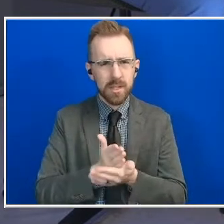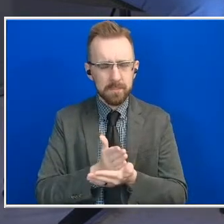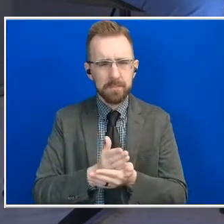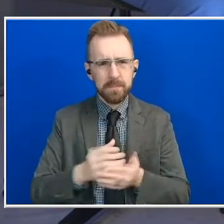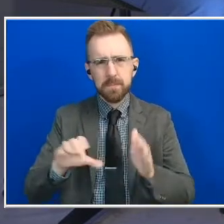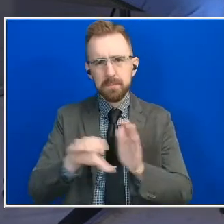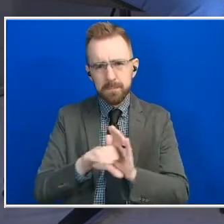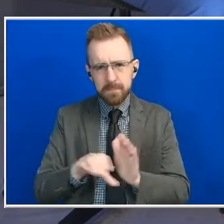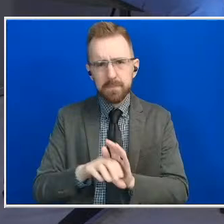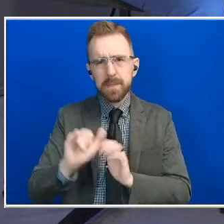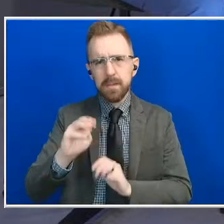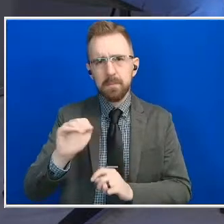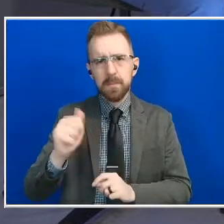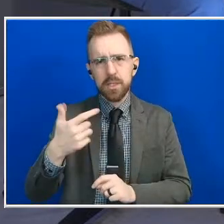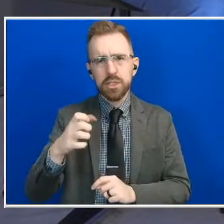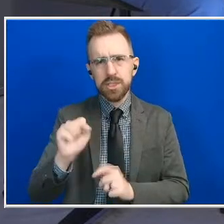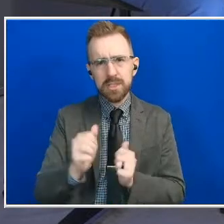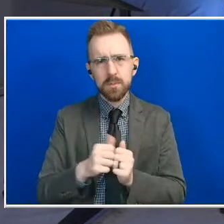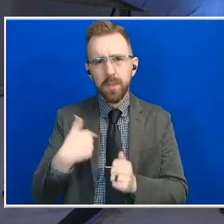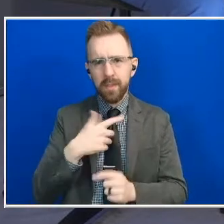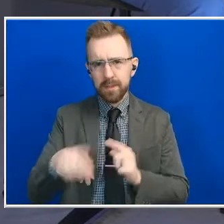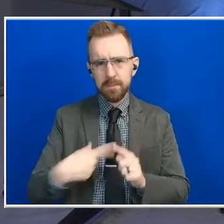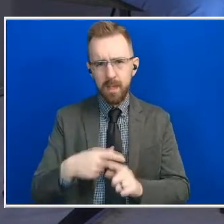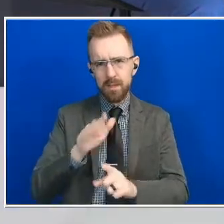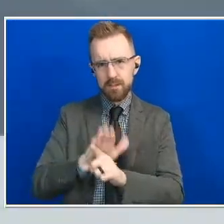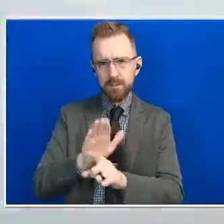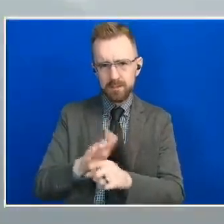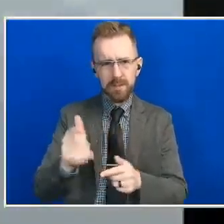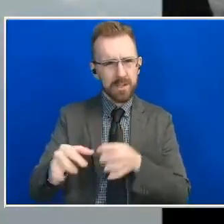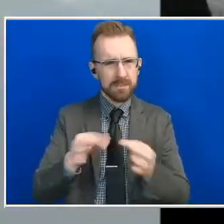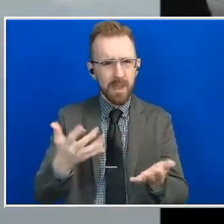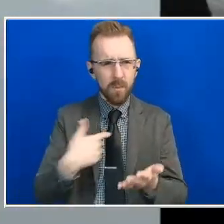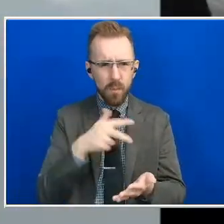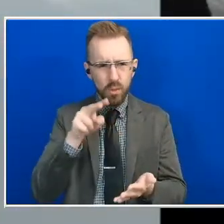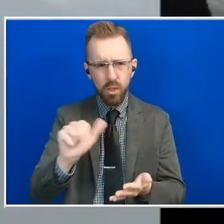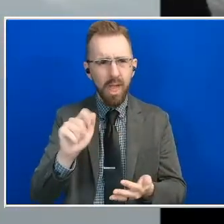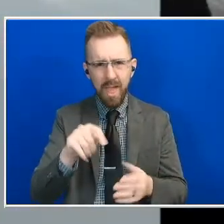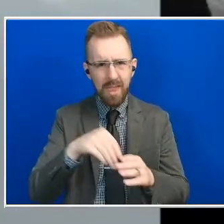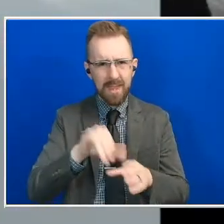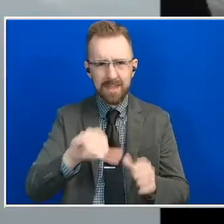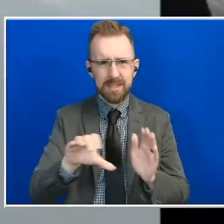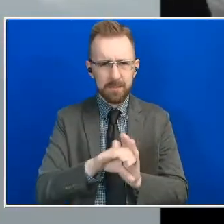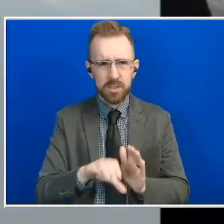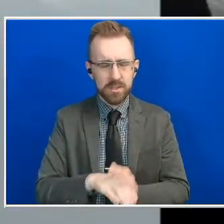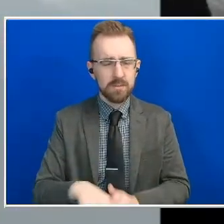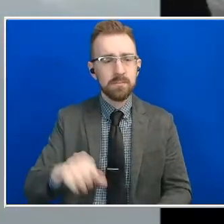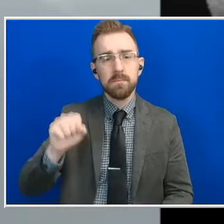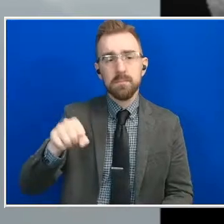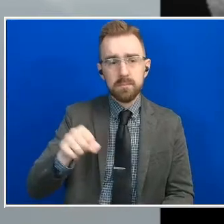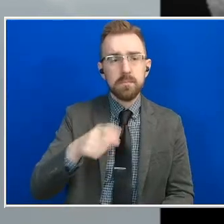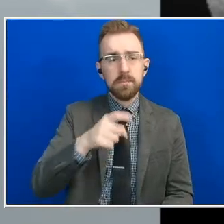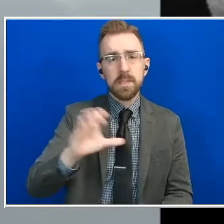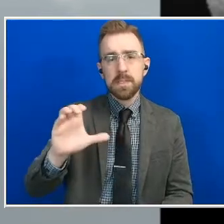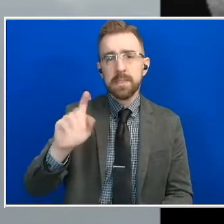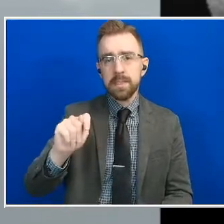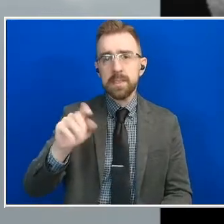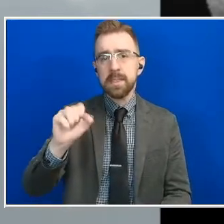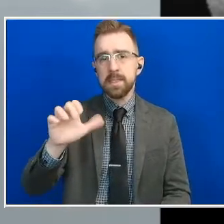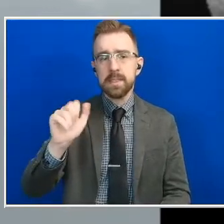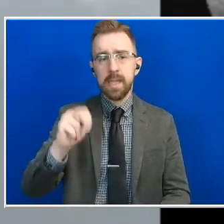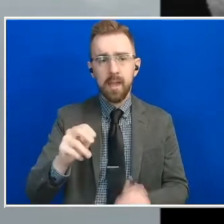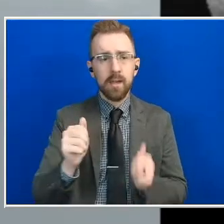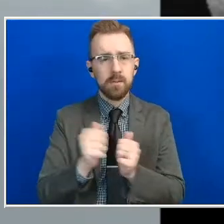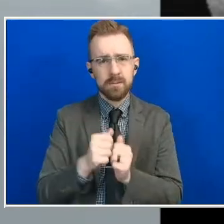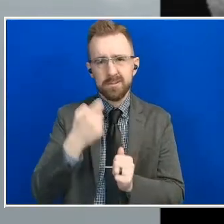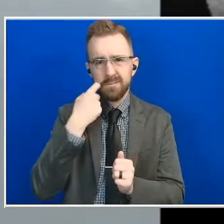us of Kyle's. Can you just explain what we're looking at in these images? Yeah, so these are CT scans that were done within the last 6 months of